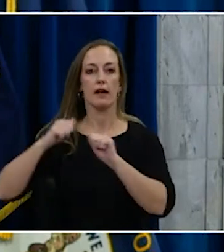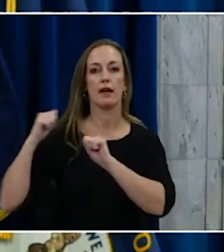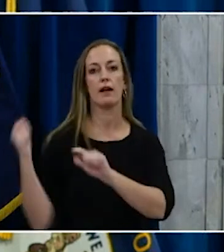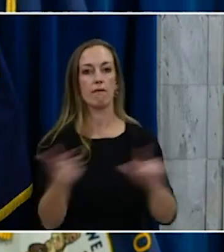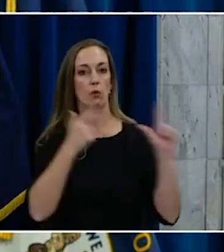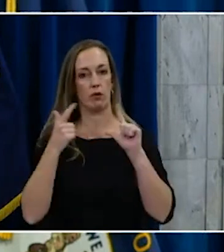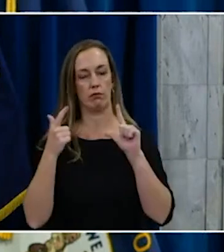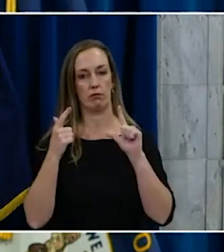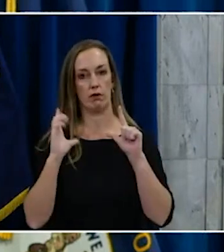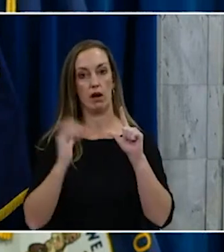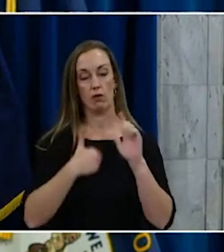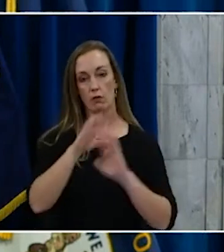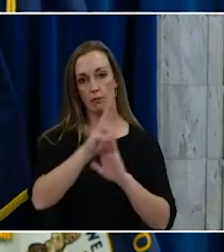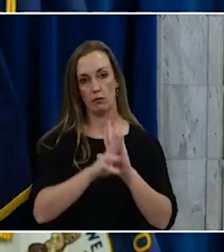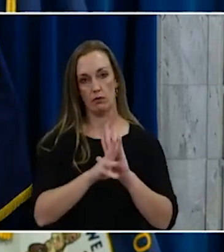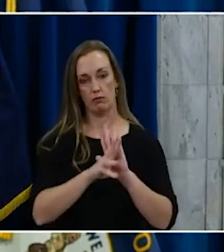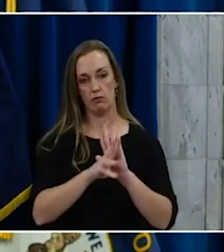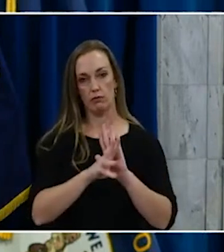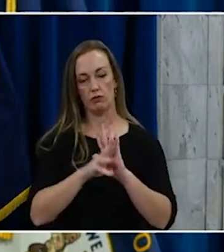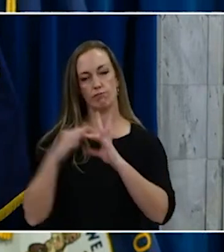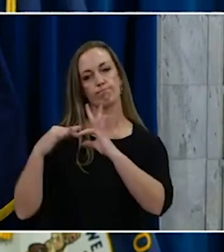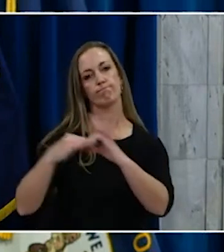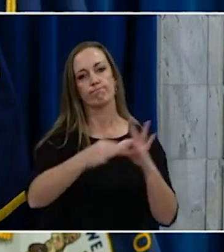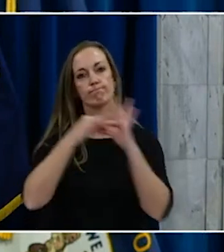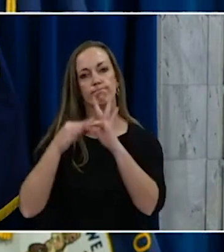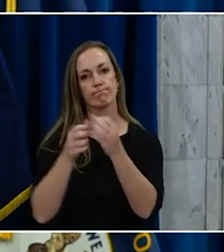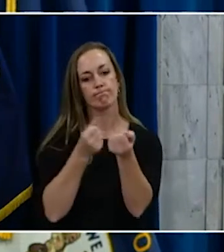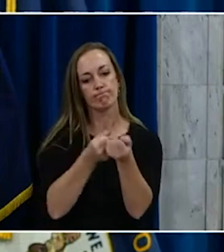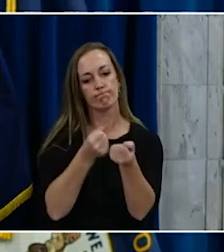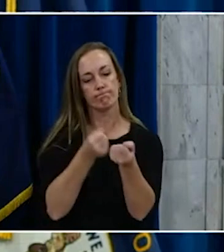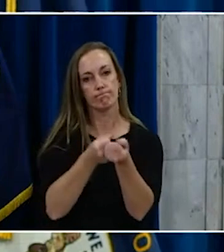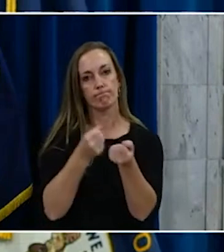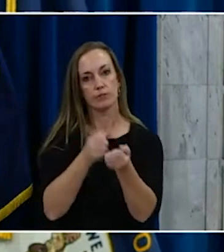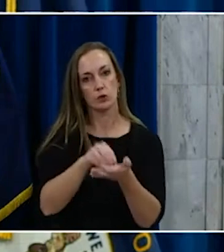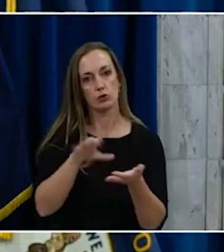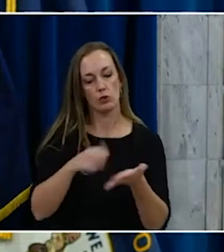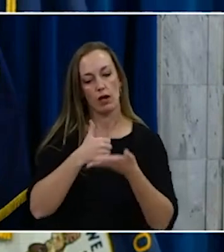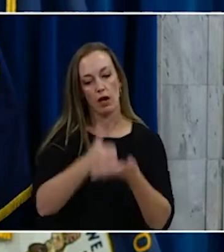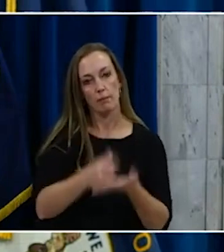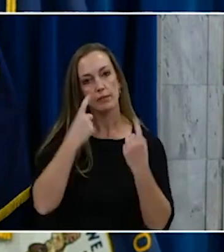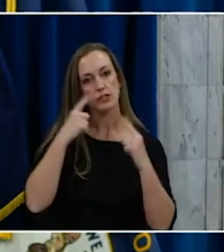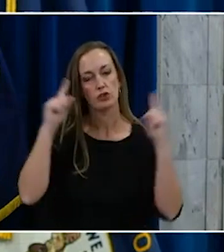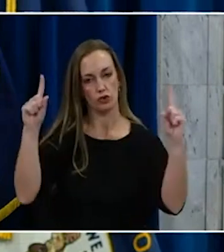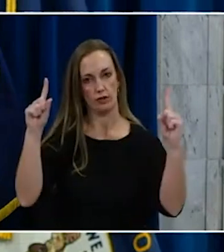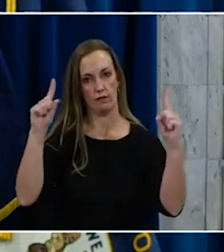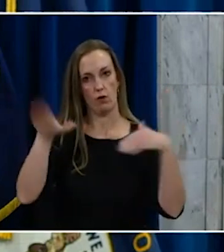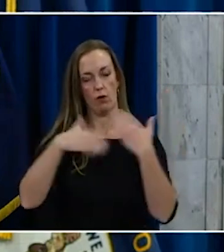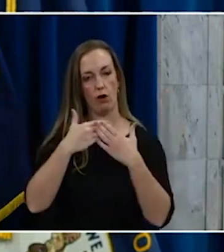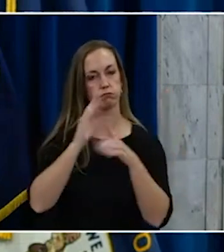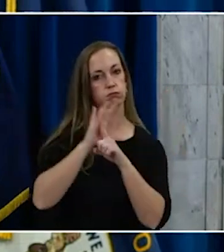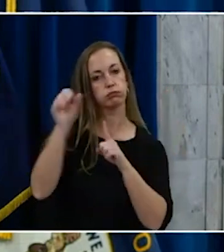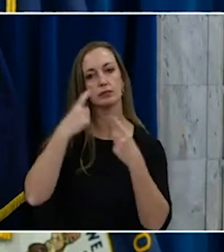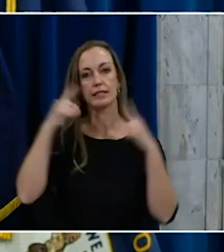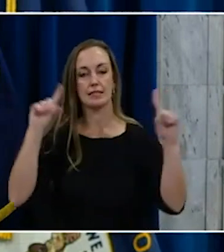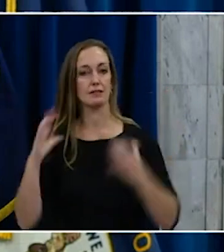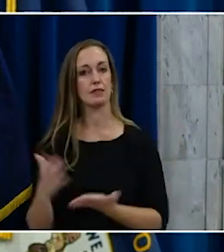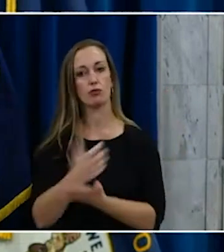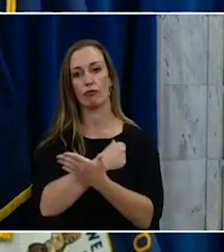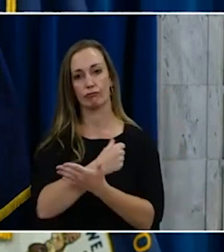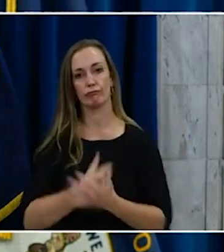everyone in our Commonwealth to be united in supporting our students and helping them achieve the success they